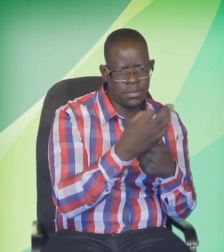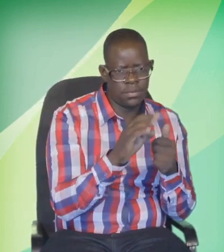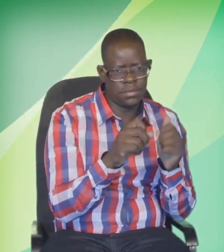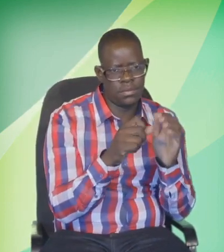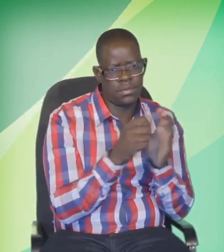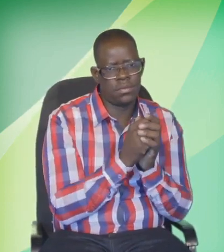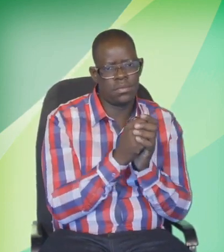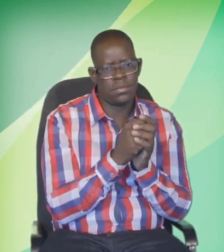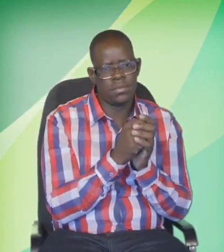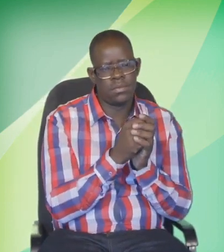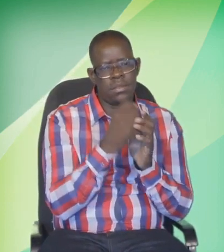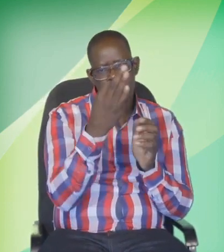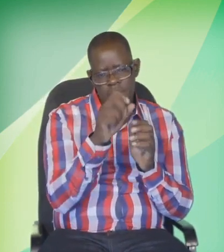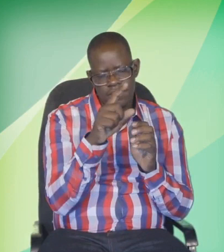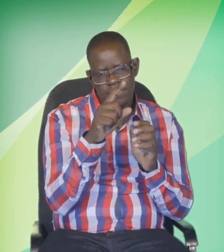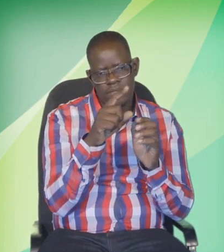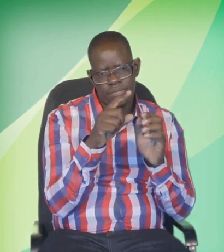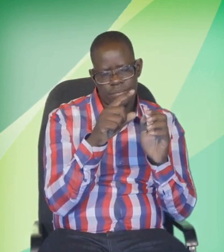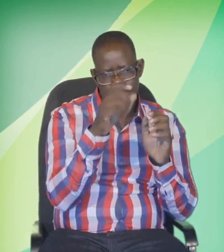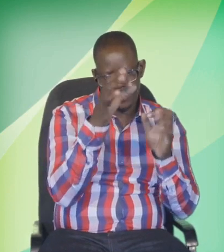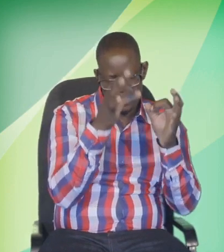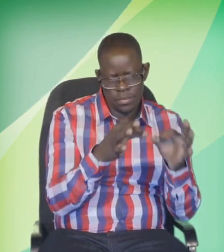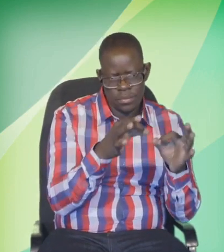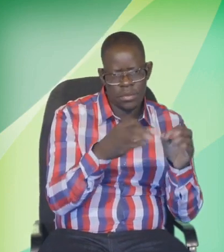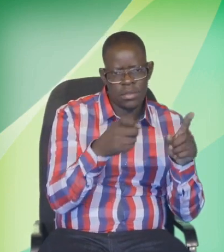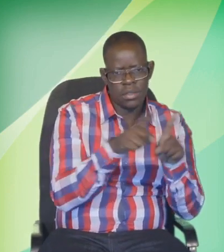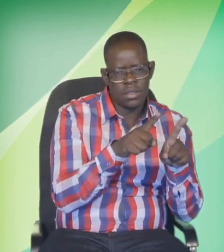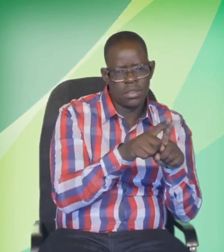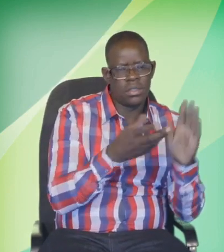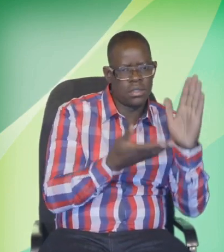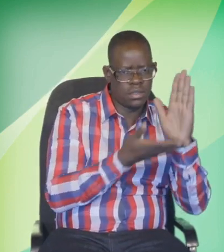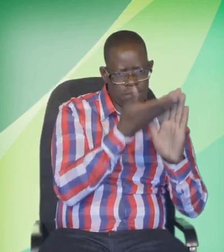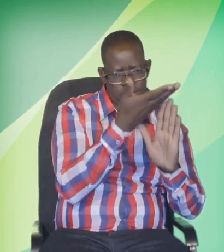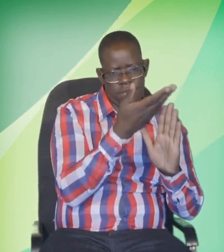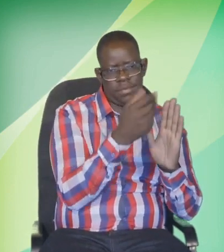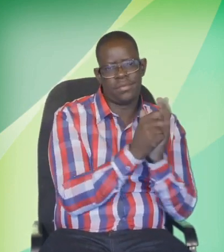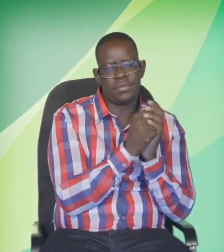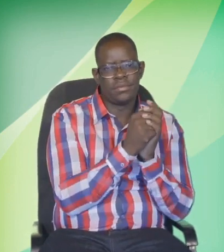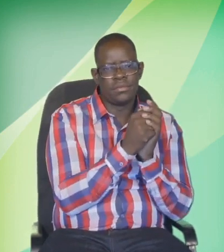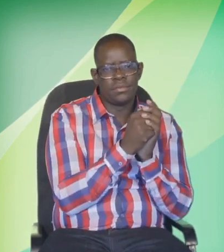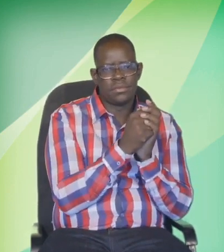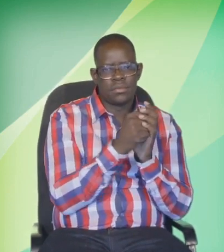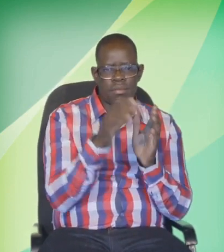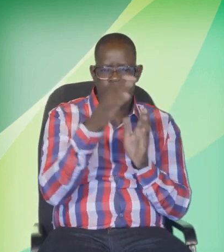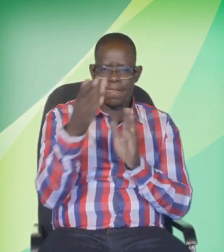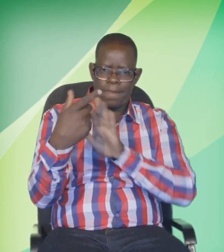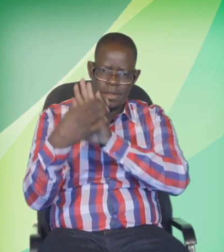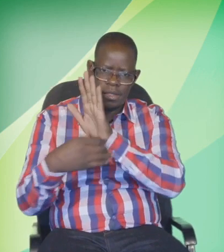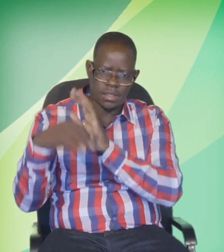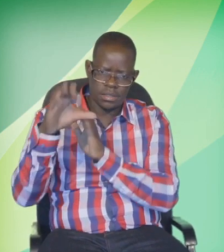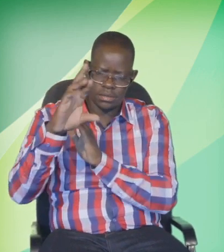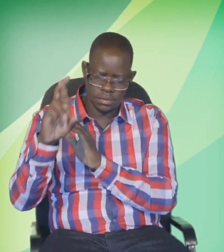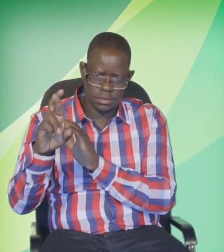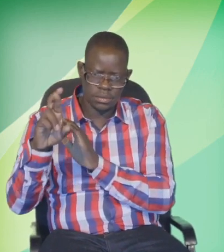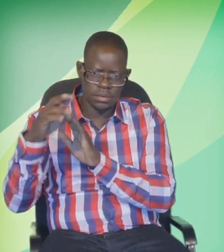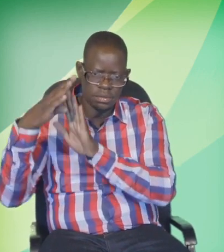debit side if the debtors account amount owing increases and credit when the amount